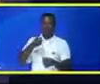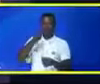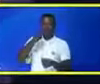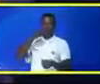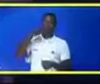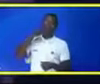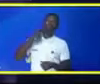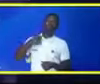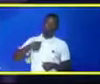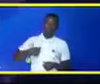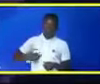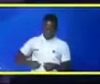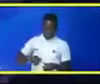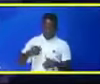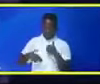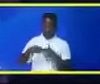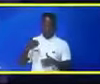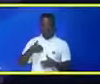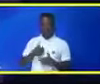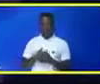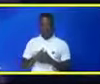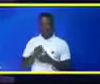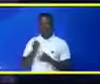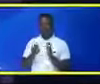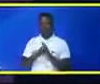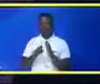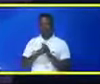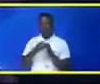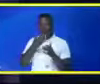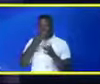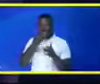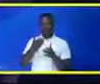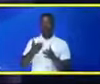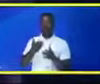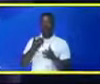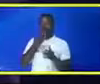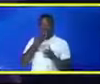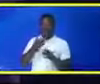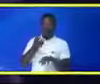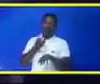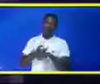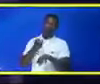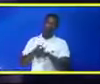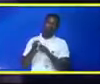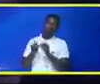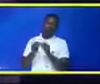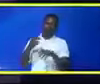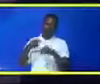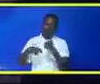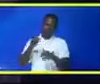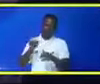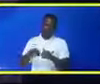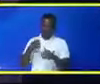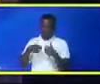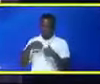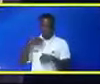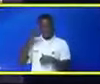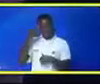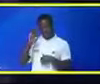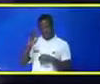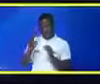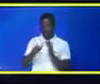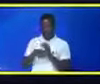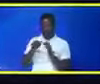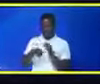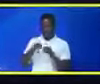showing me, particularly your ability to inhale air. You have a problem. I don't know what that problem is medically, but